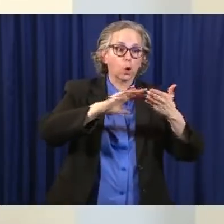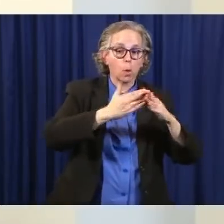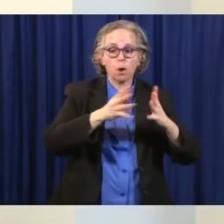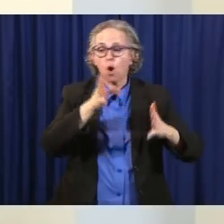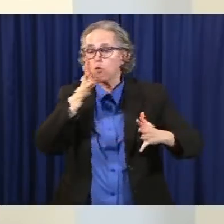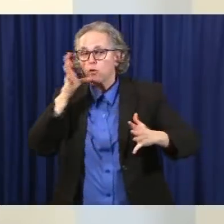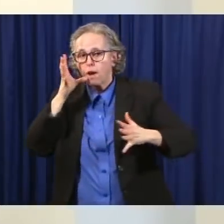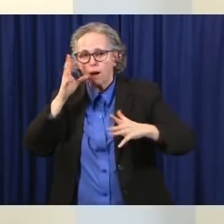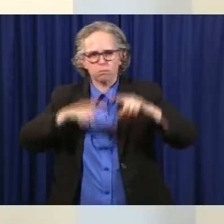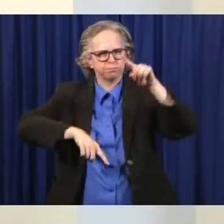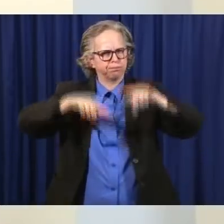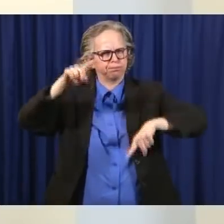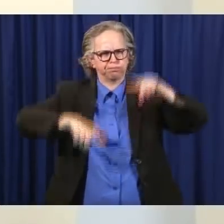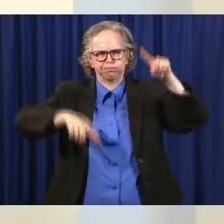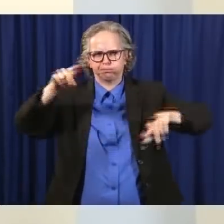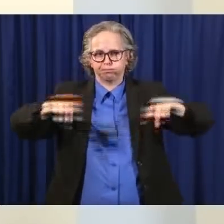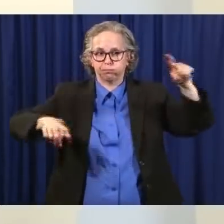voluntary